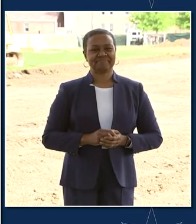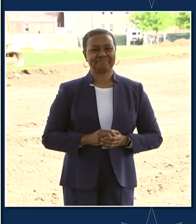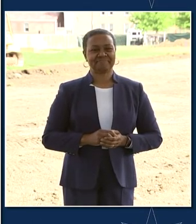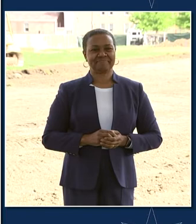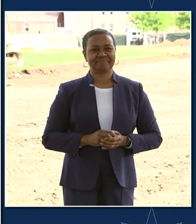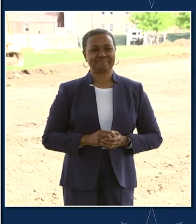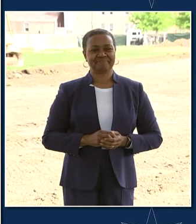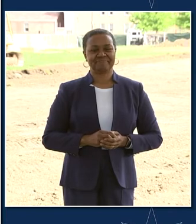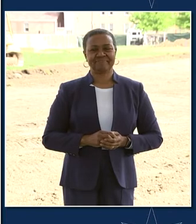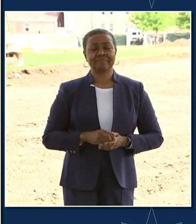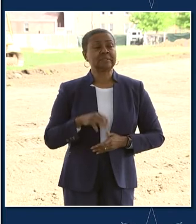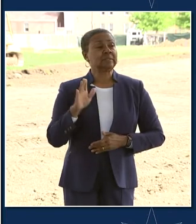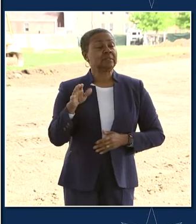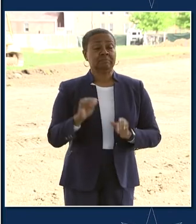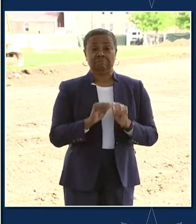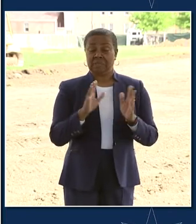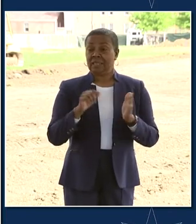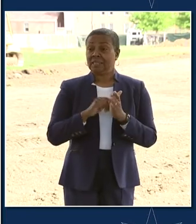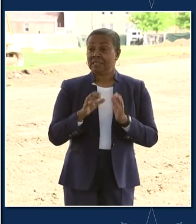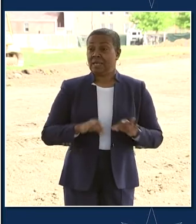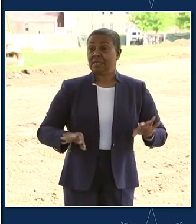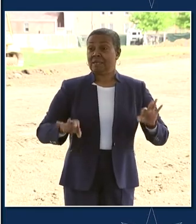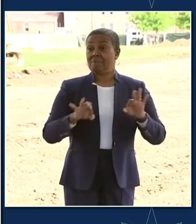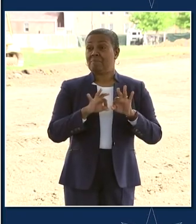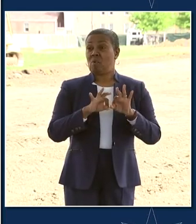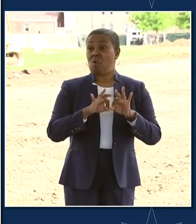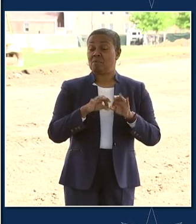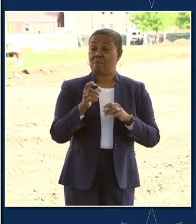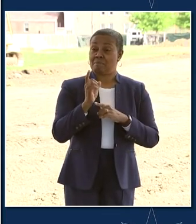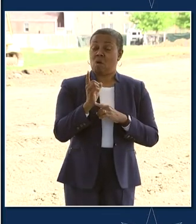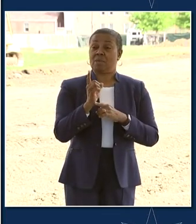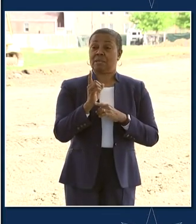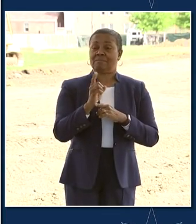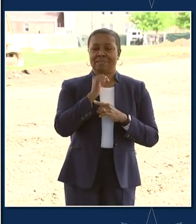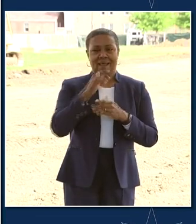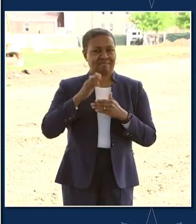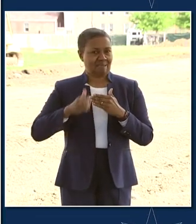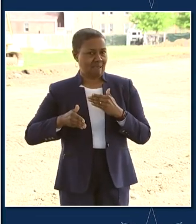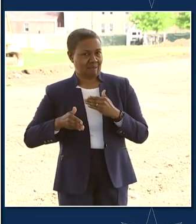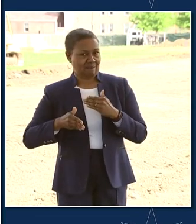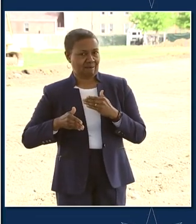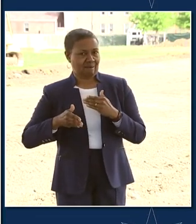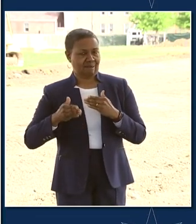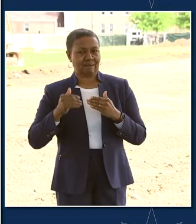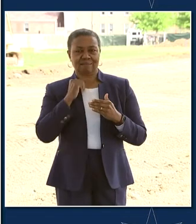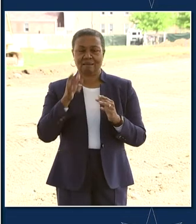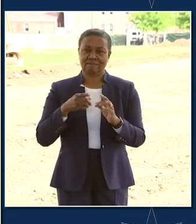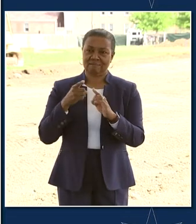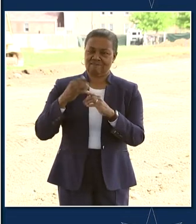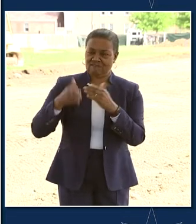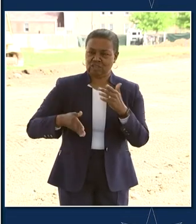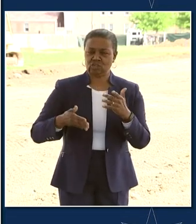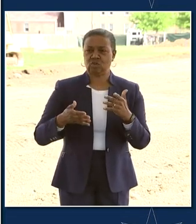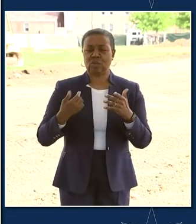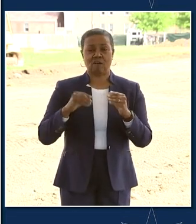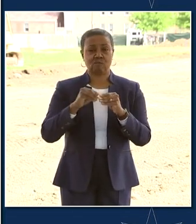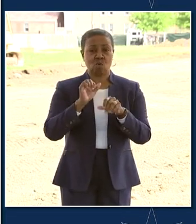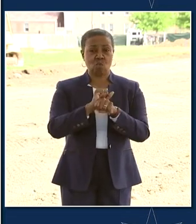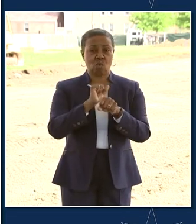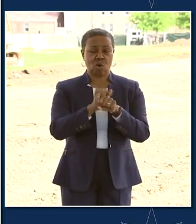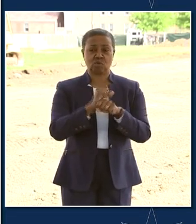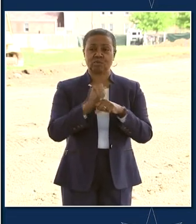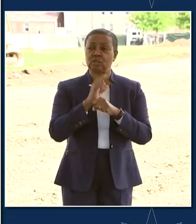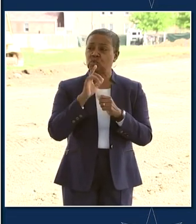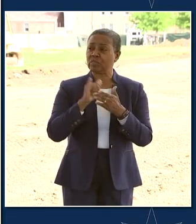And I want to be clear, this is an important milestone, but it's not the end of our journey and destination. We have a lot more work to do to